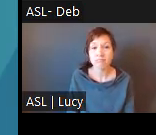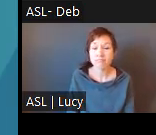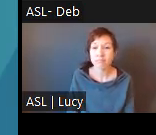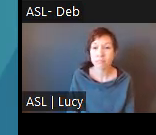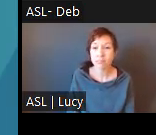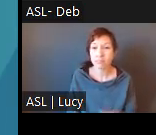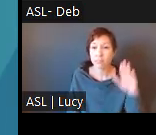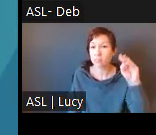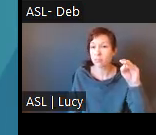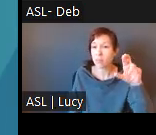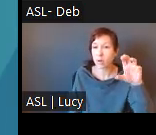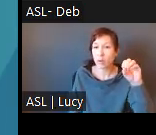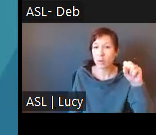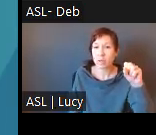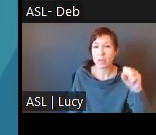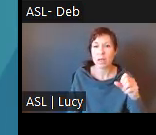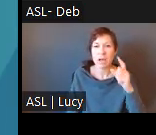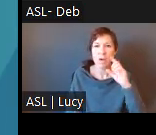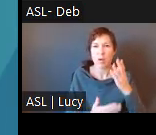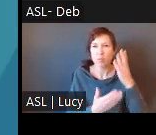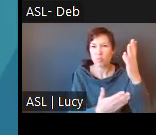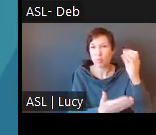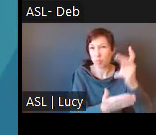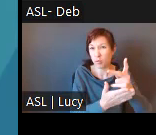This is Marcos. I think we should make a motion to approve first.